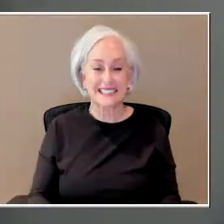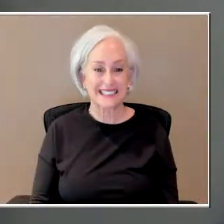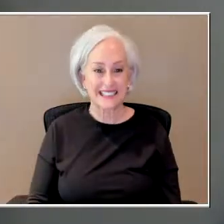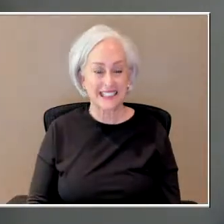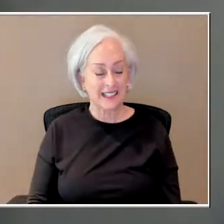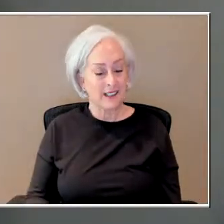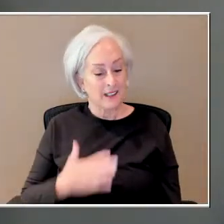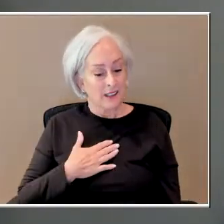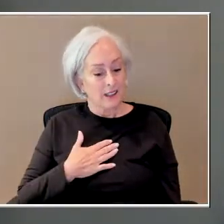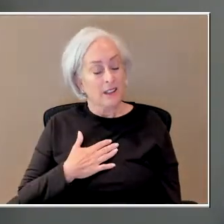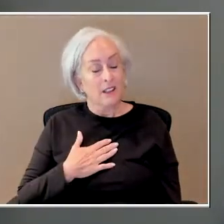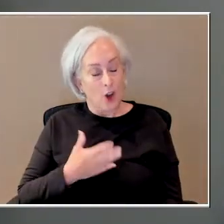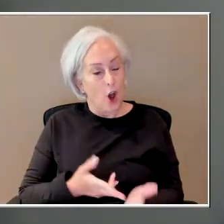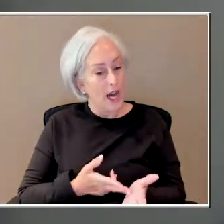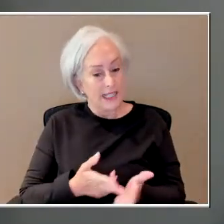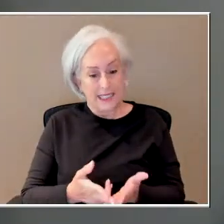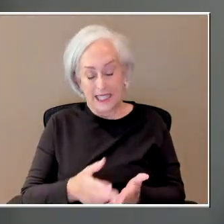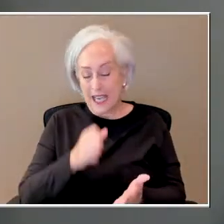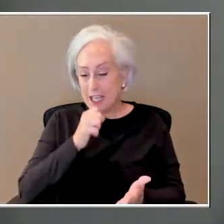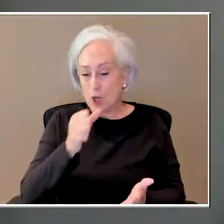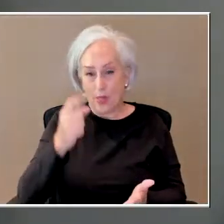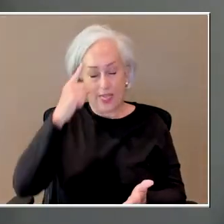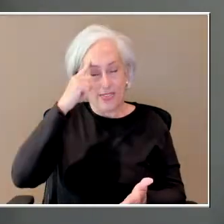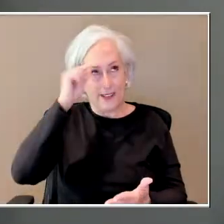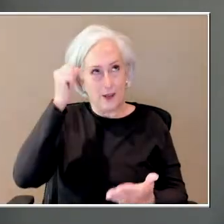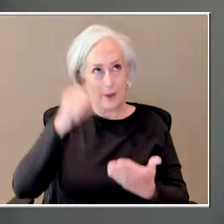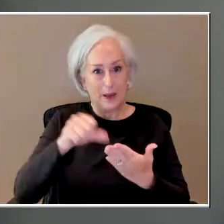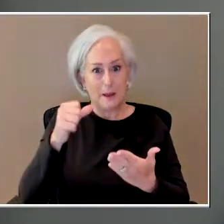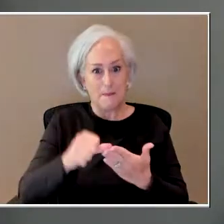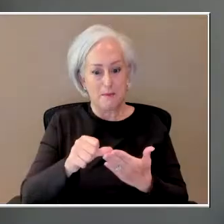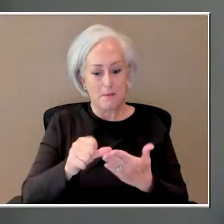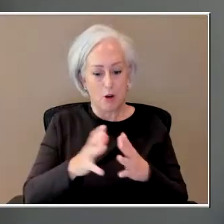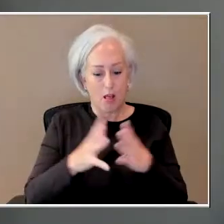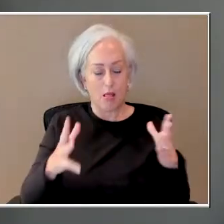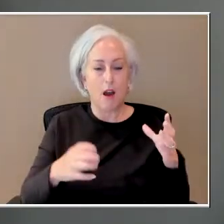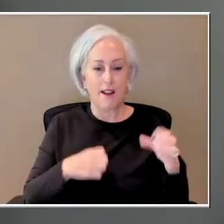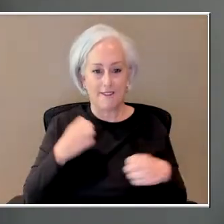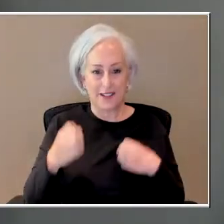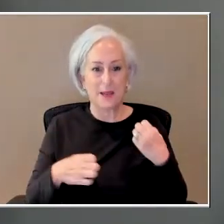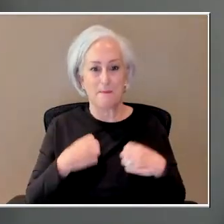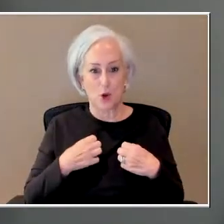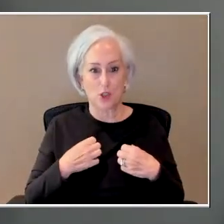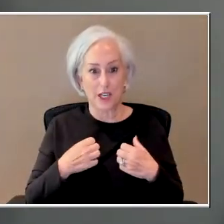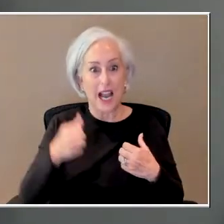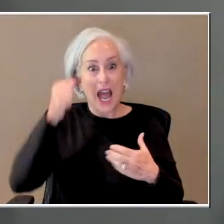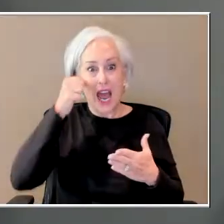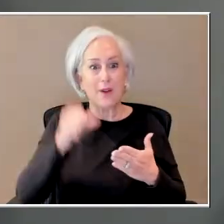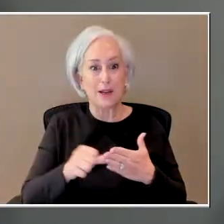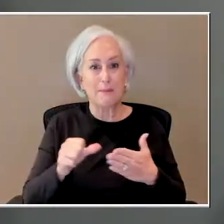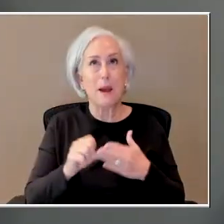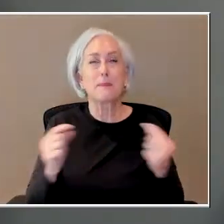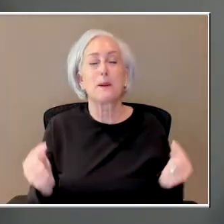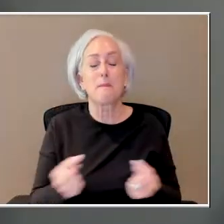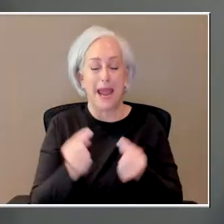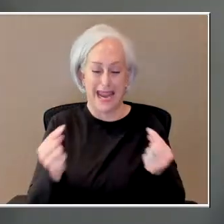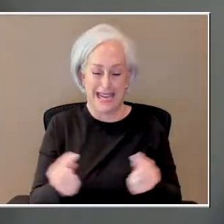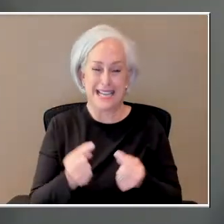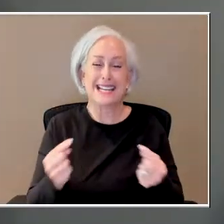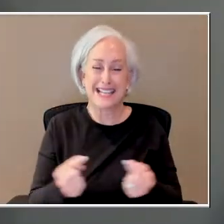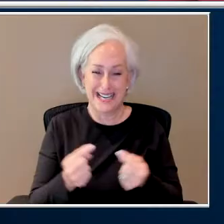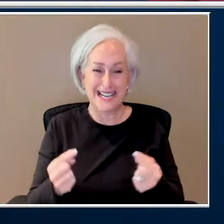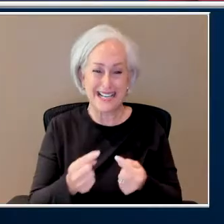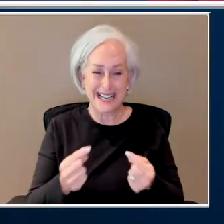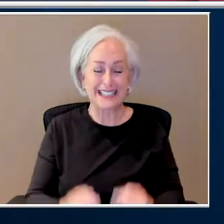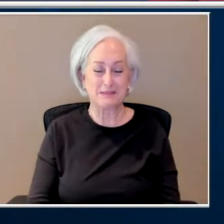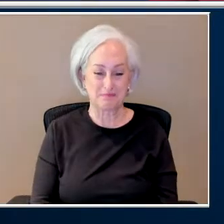Honestly, I don't think I really remember being very emotional. I just remember being in a lot of pain.